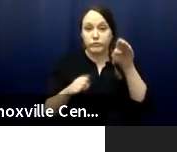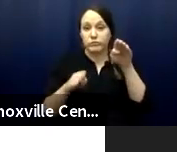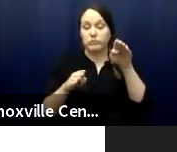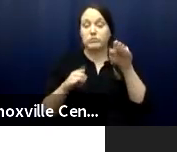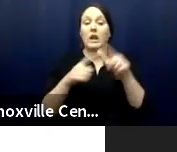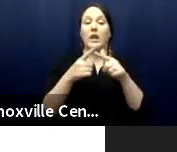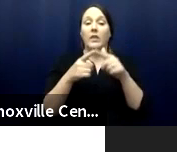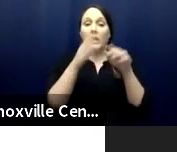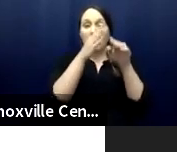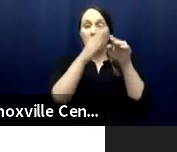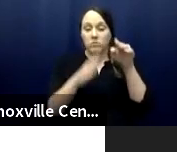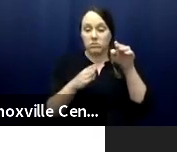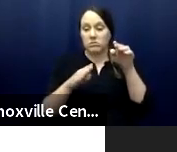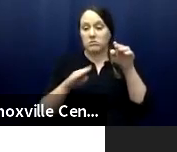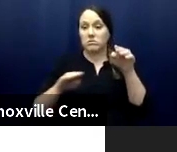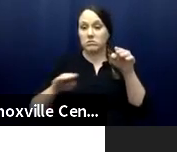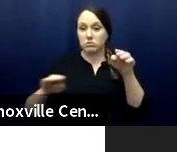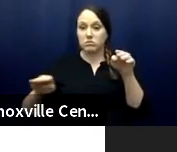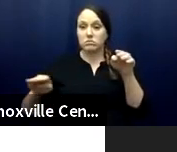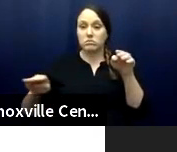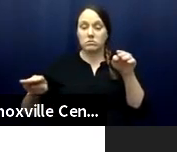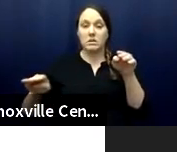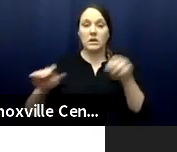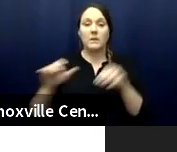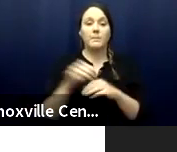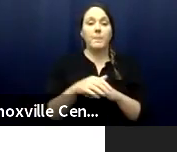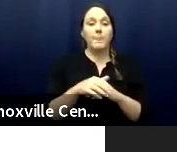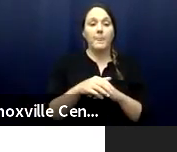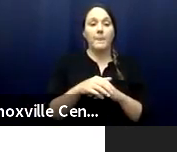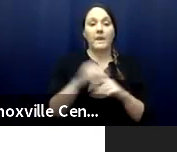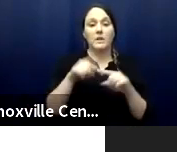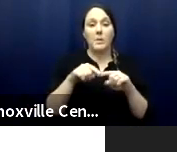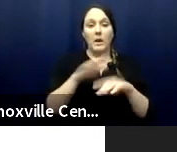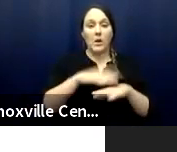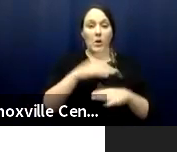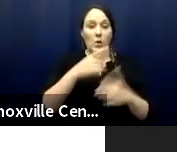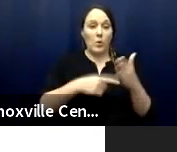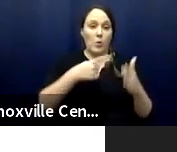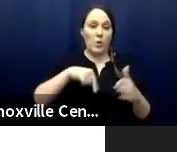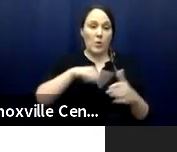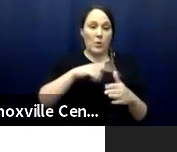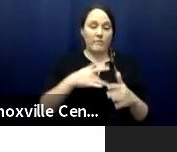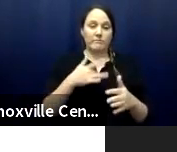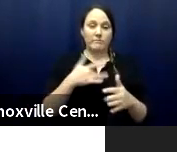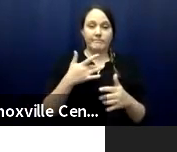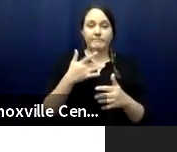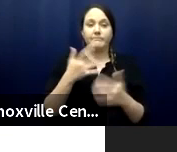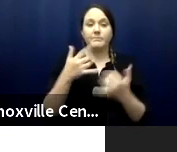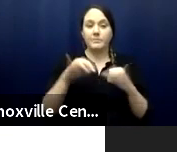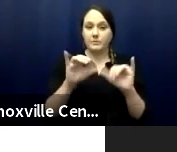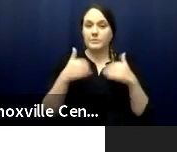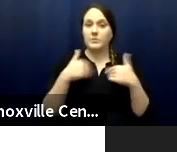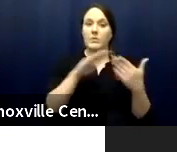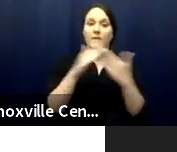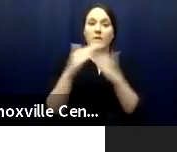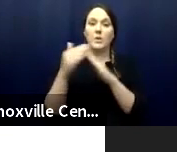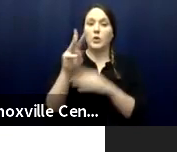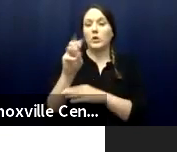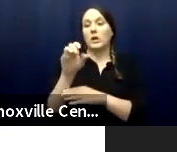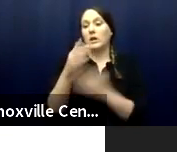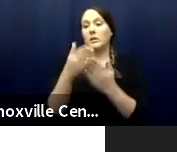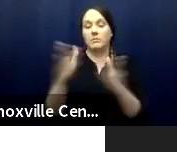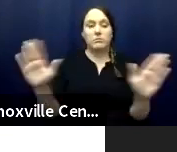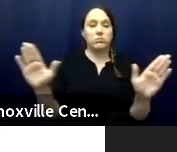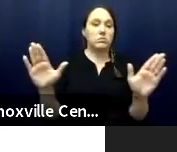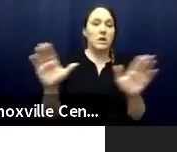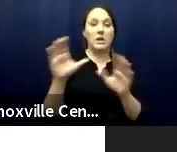more steady leveling off. And based on what we're sensing, and we're still having that community-wide capacity call among all